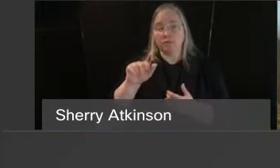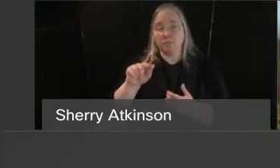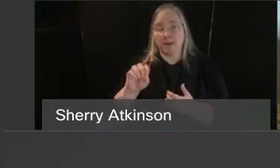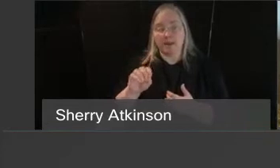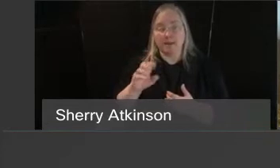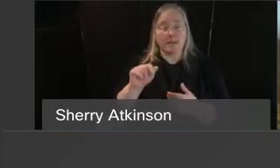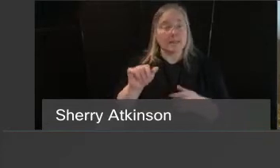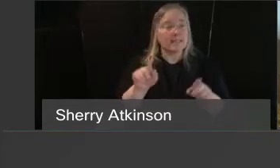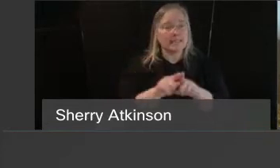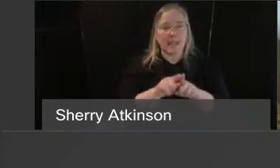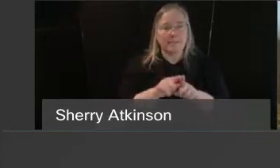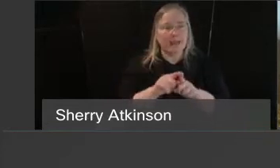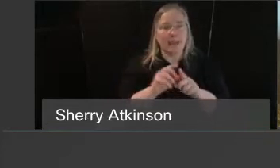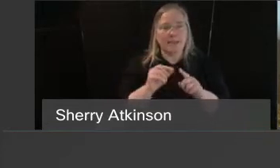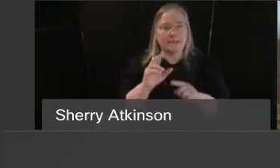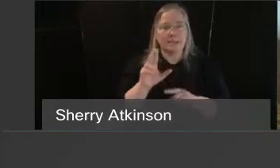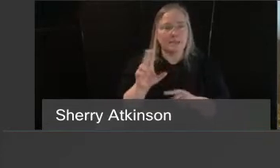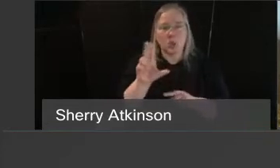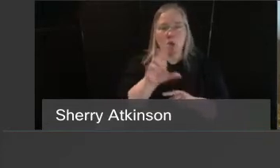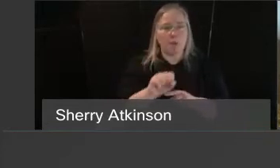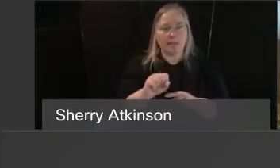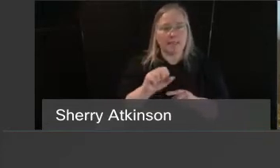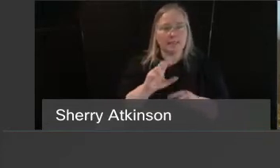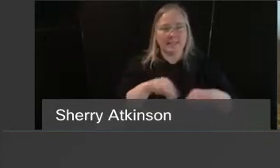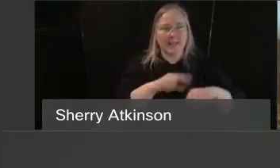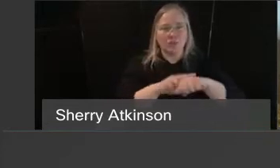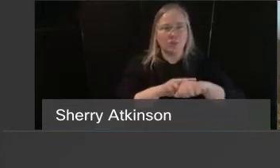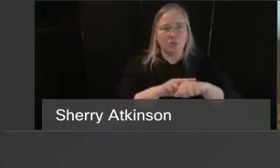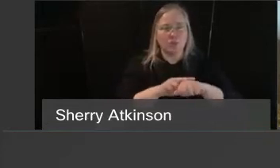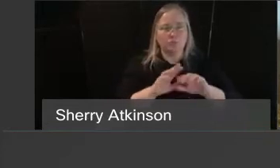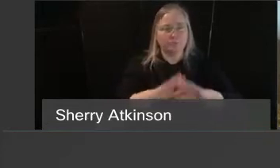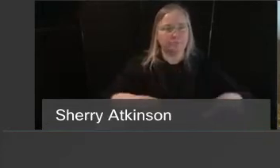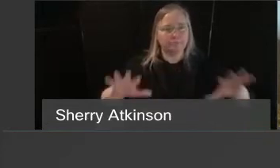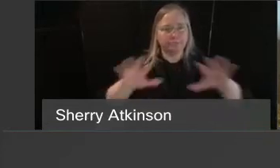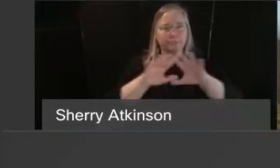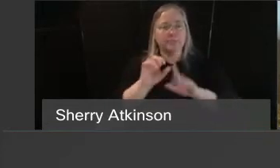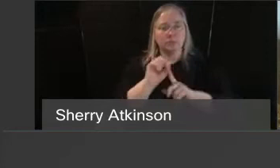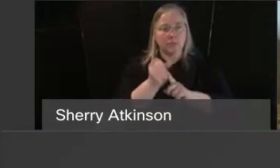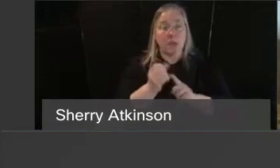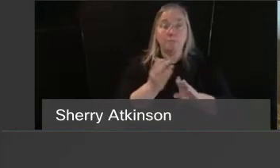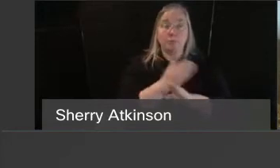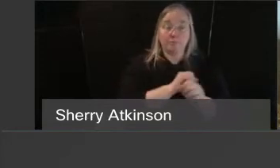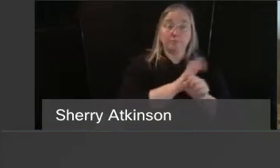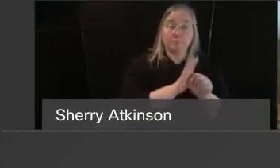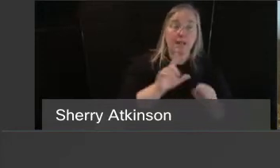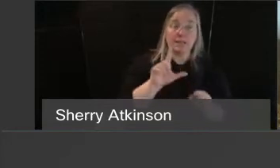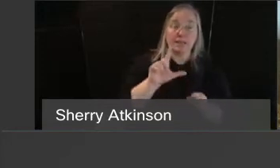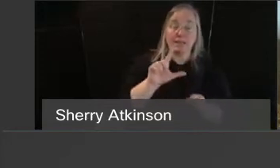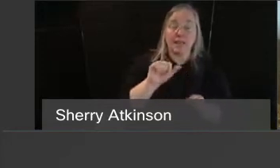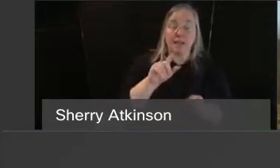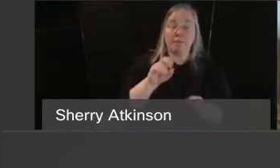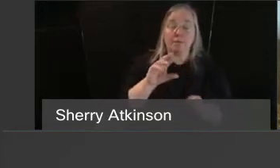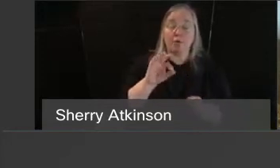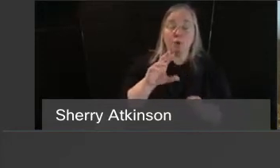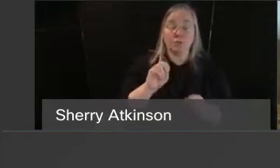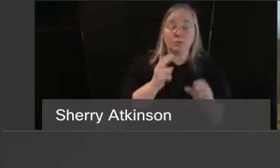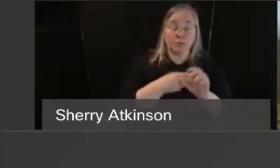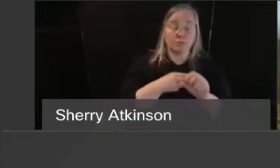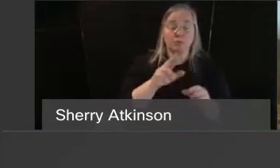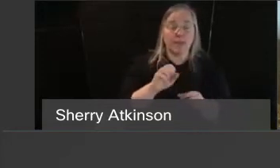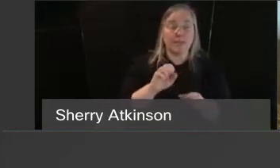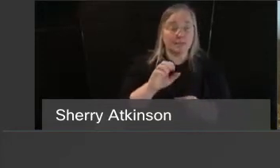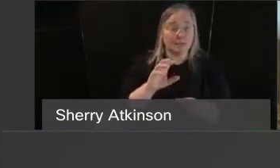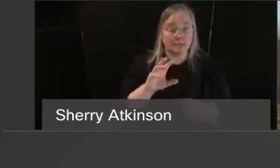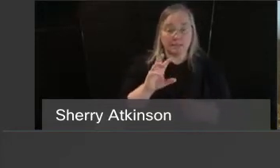national situation, in Maryland pre-pandemic, our labor force participation rate was 68.5%. It is now